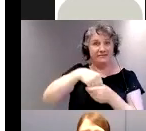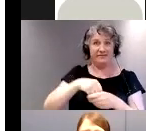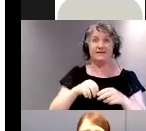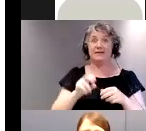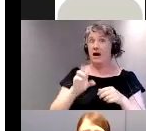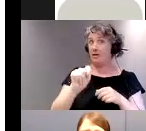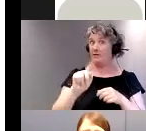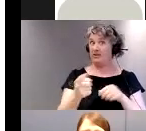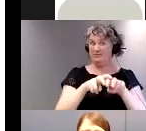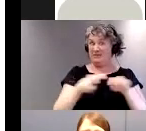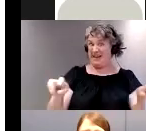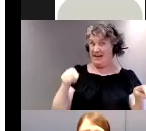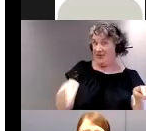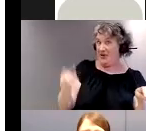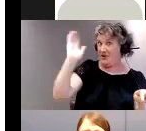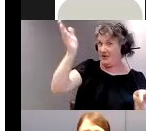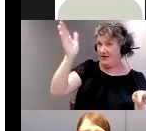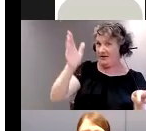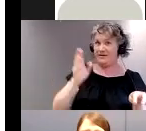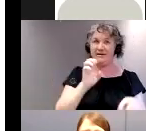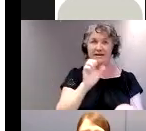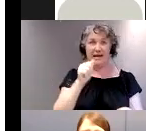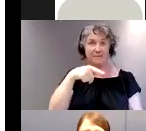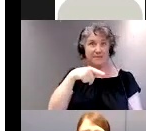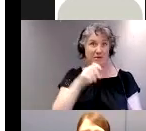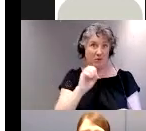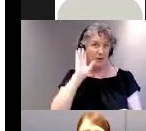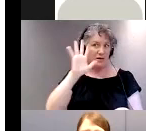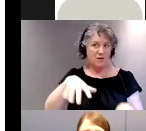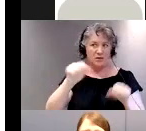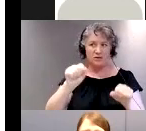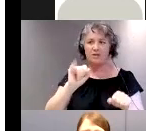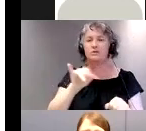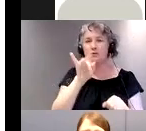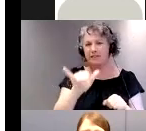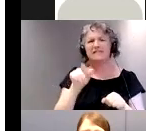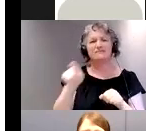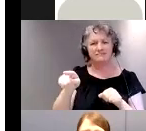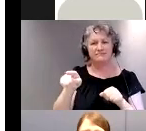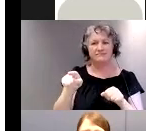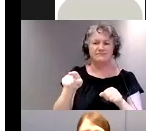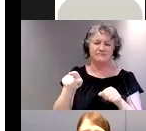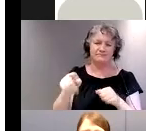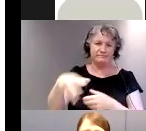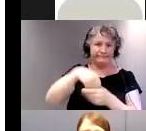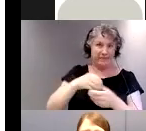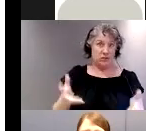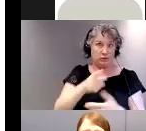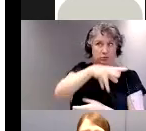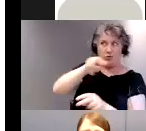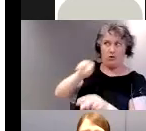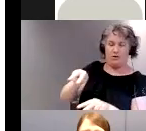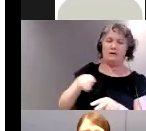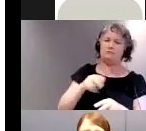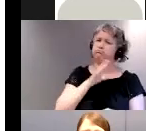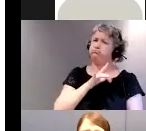1st. That is a webinar that EIPO is hosting. So I strongly encourage you to get onto that. But like,